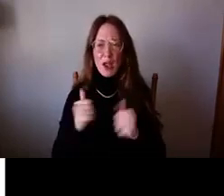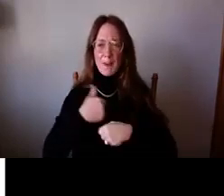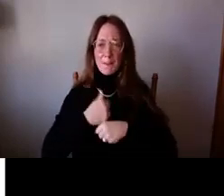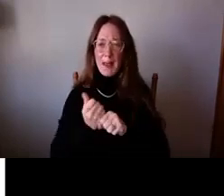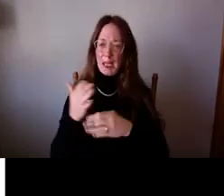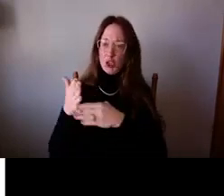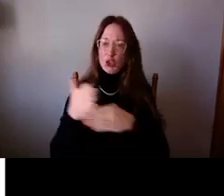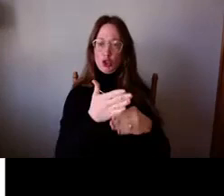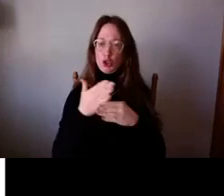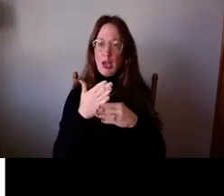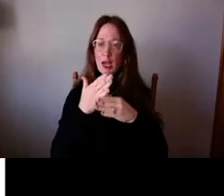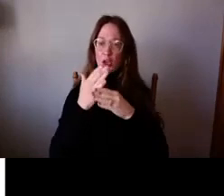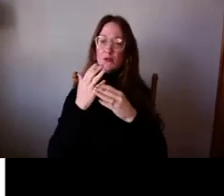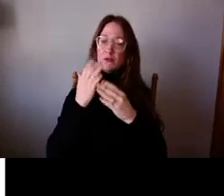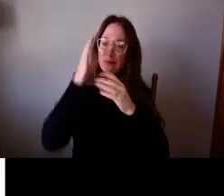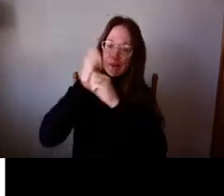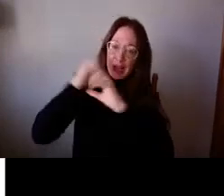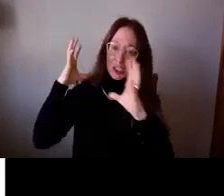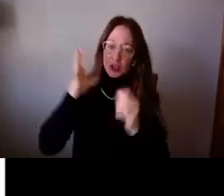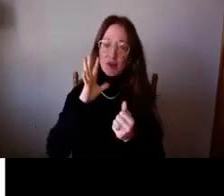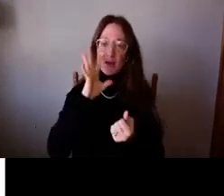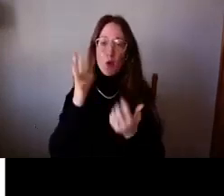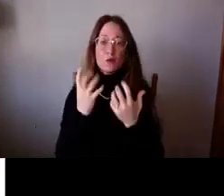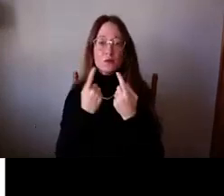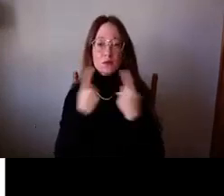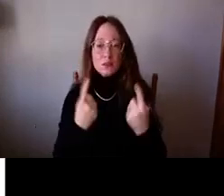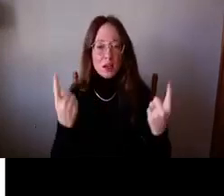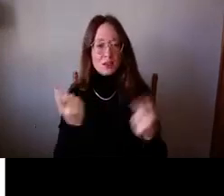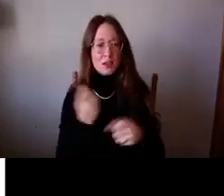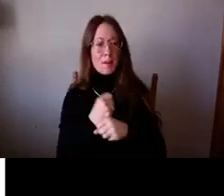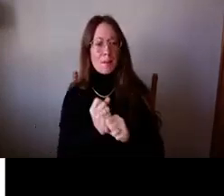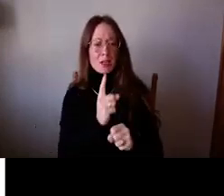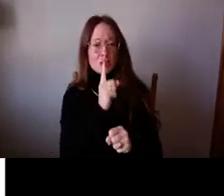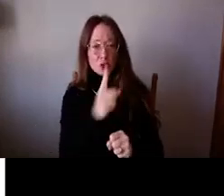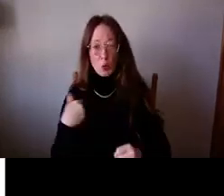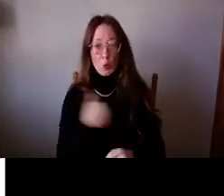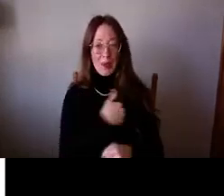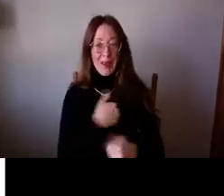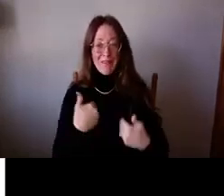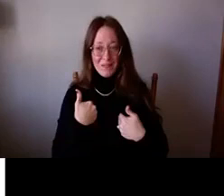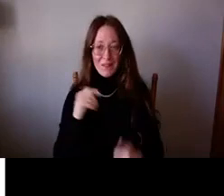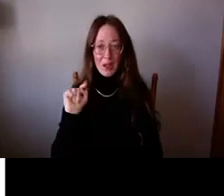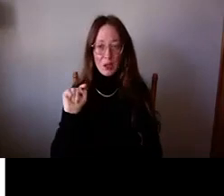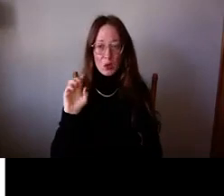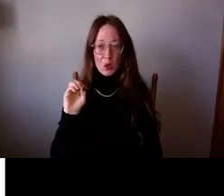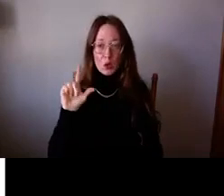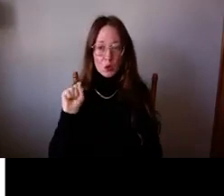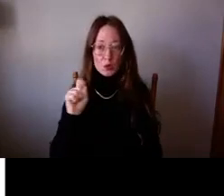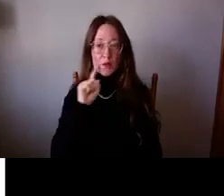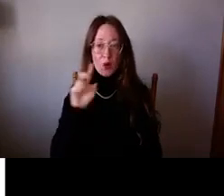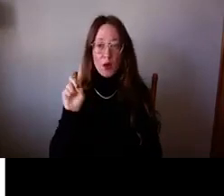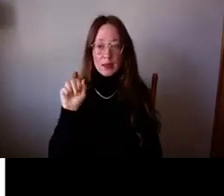of VR program success and making sure that VR agencies will have the tools that will assist them with data analysis and program